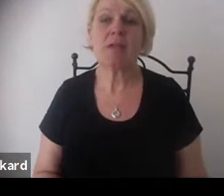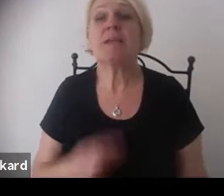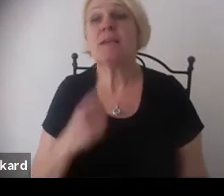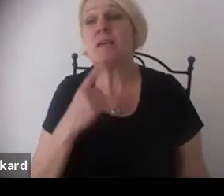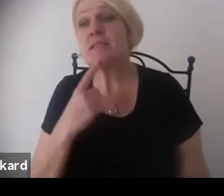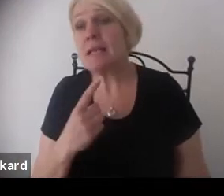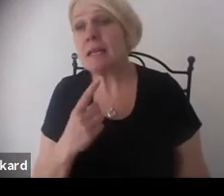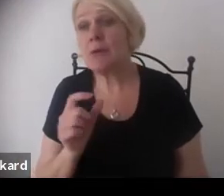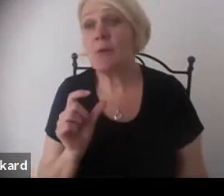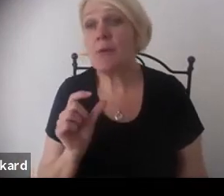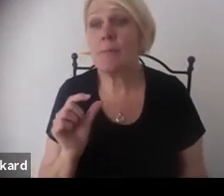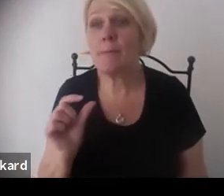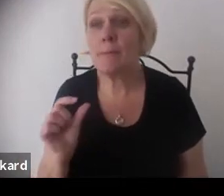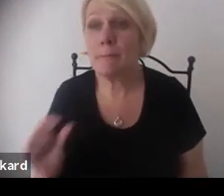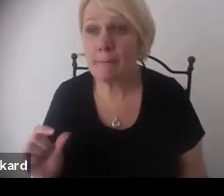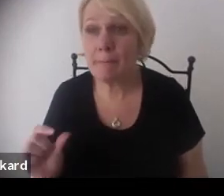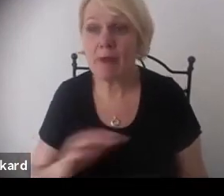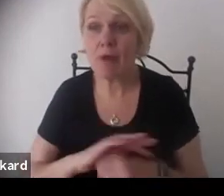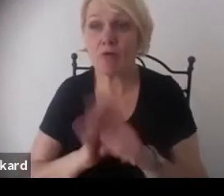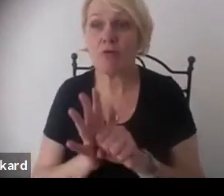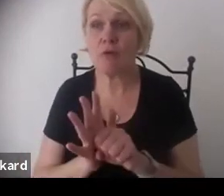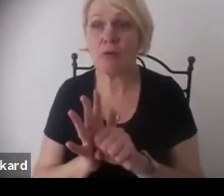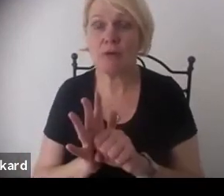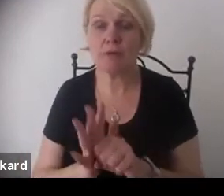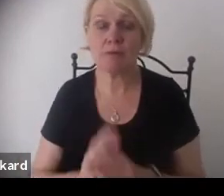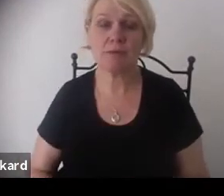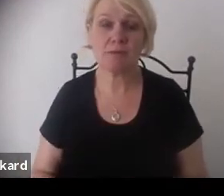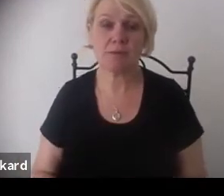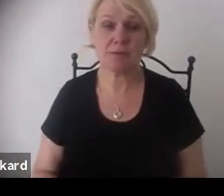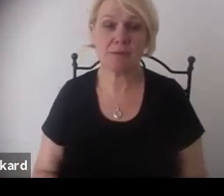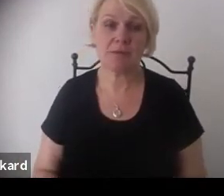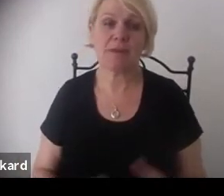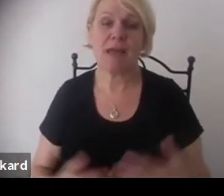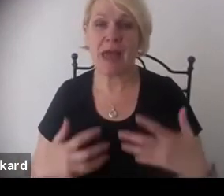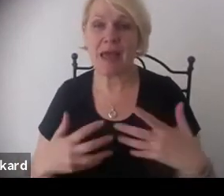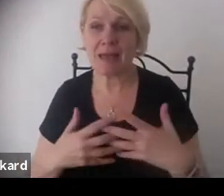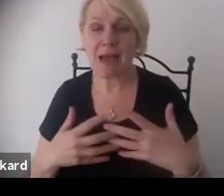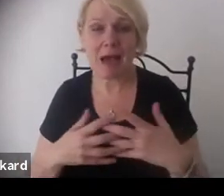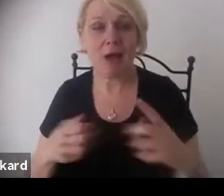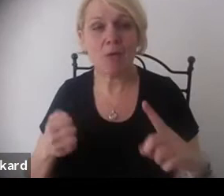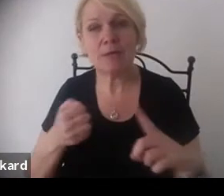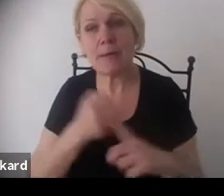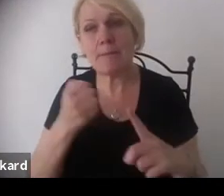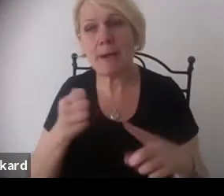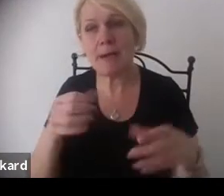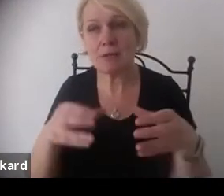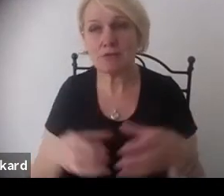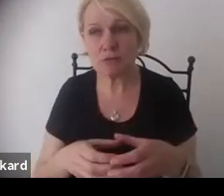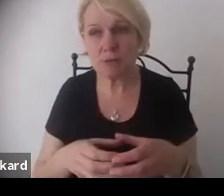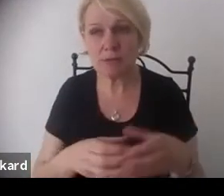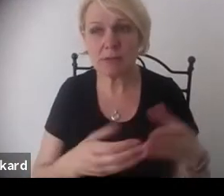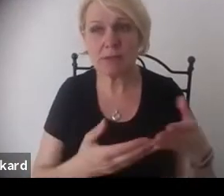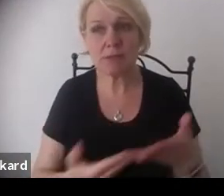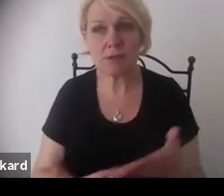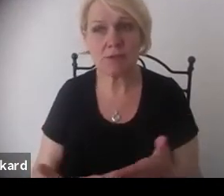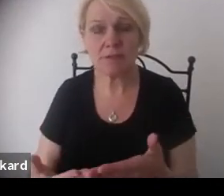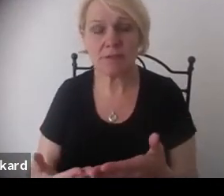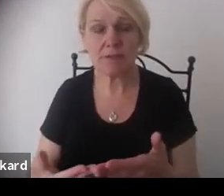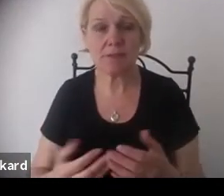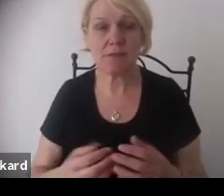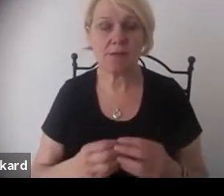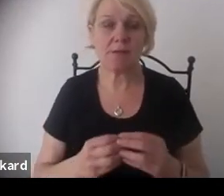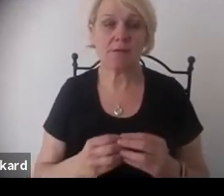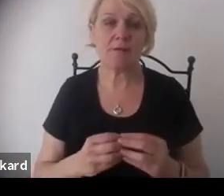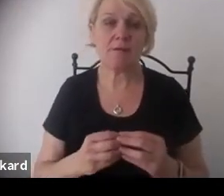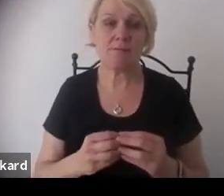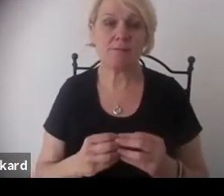about coronavirus and how that's impacted on the Trust and our services. We, like